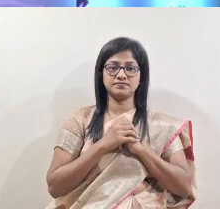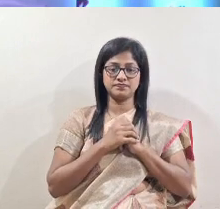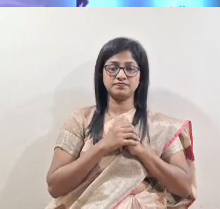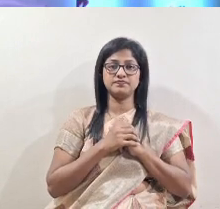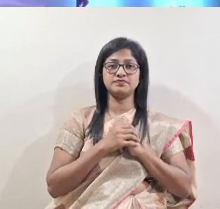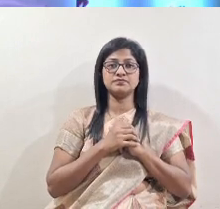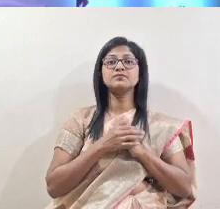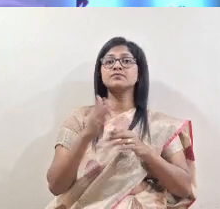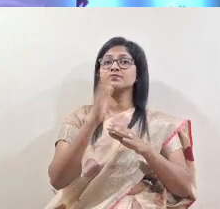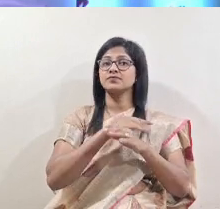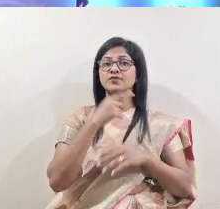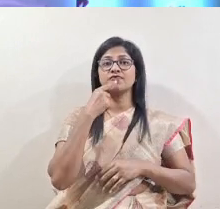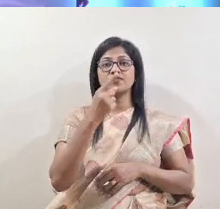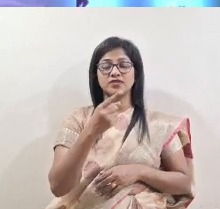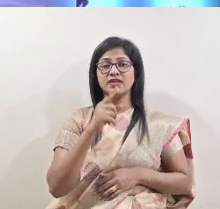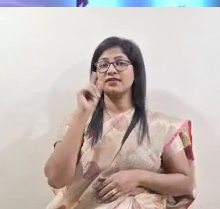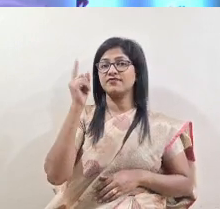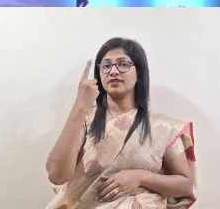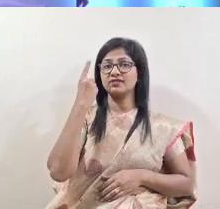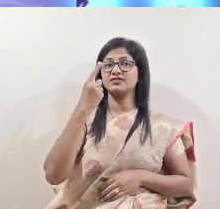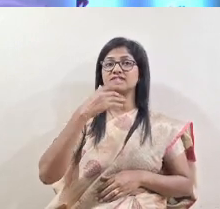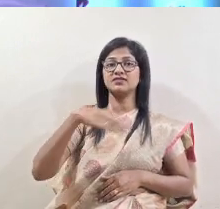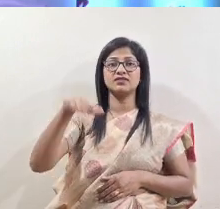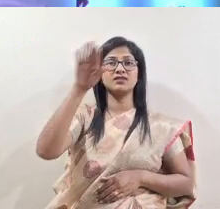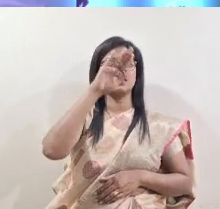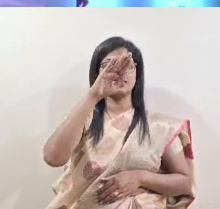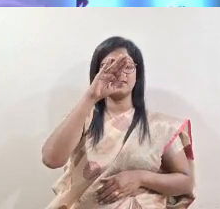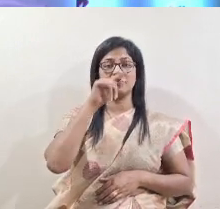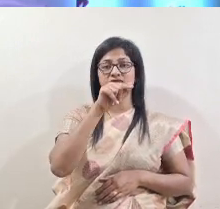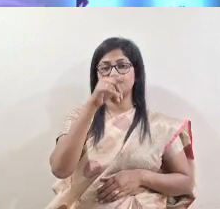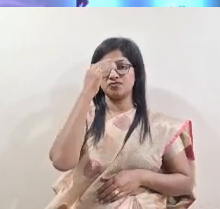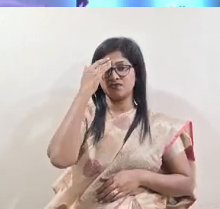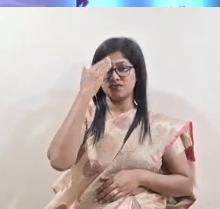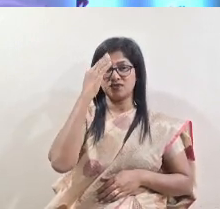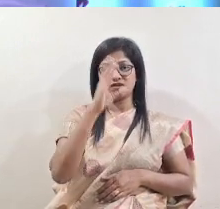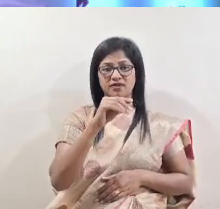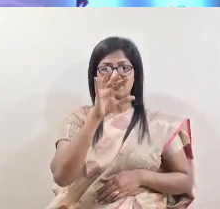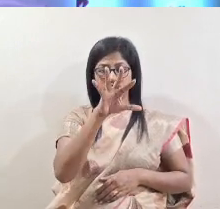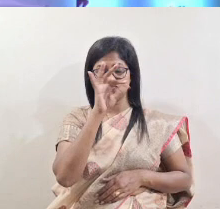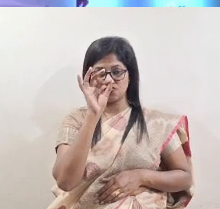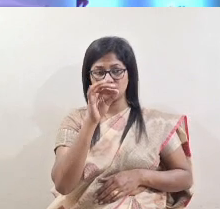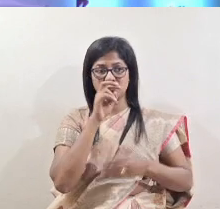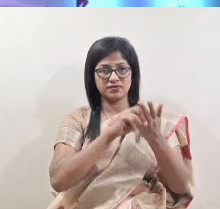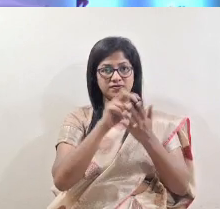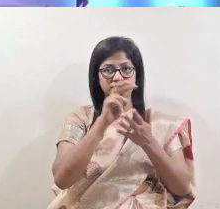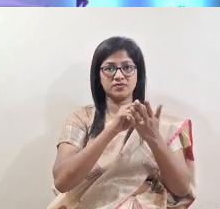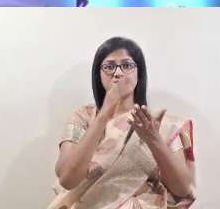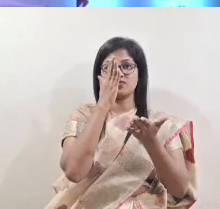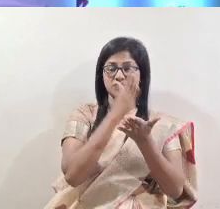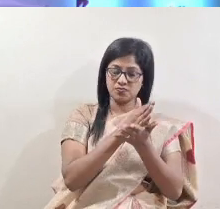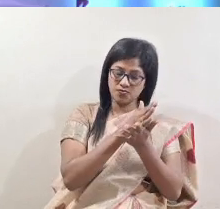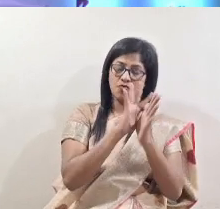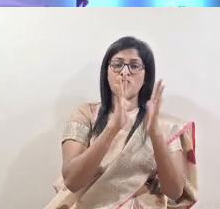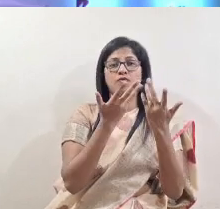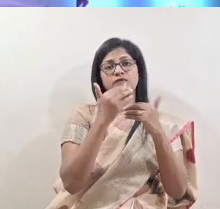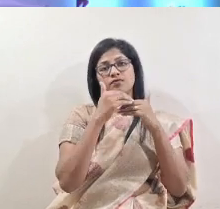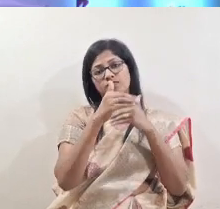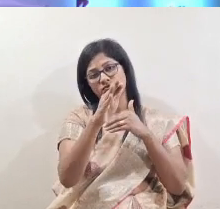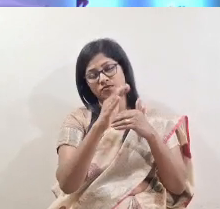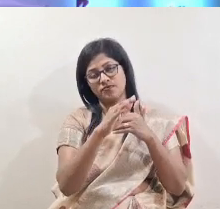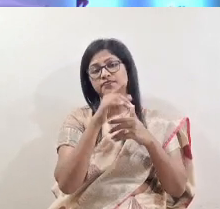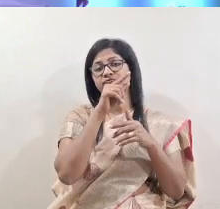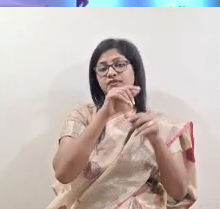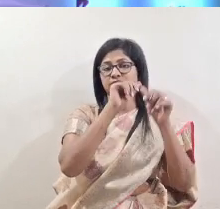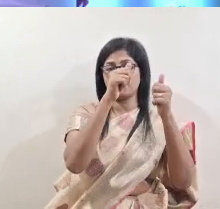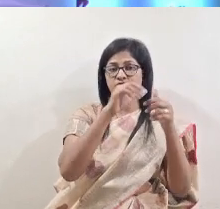So as I mentioned, since at the first level you have a binary choice of whether a pedestrian will pause or